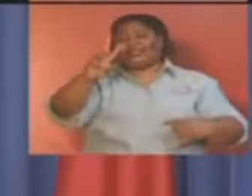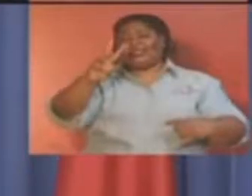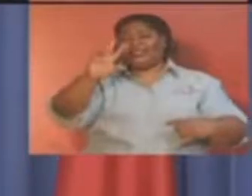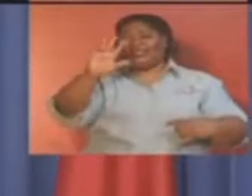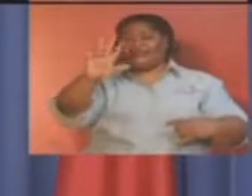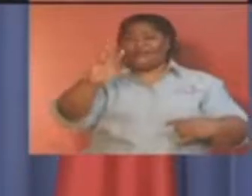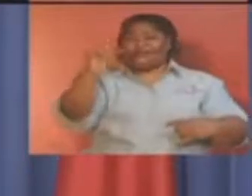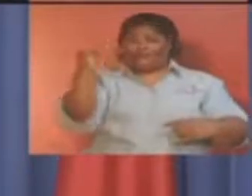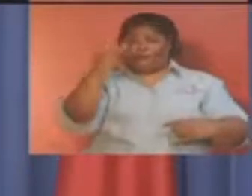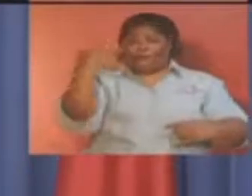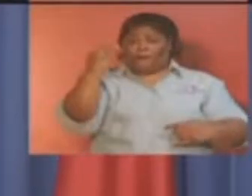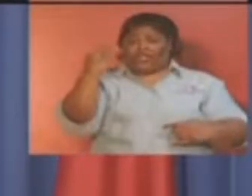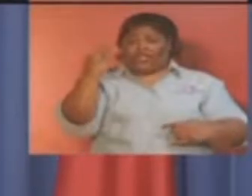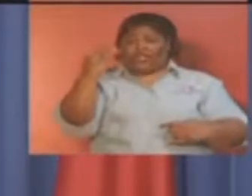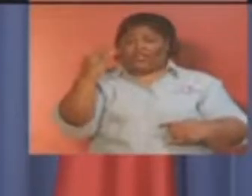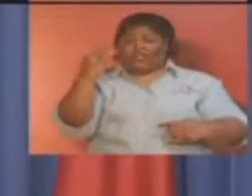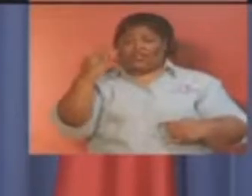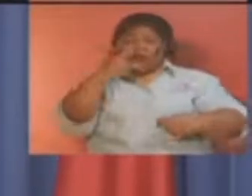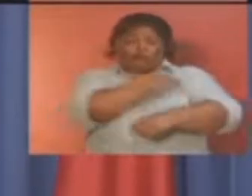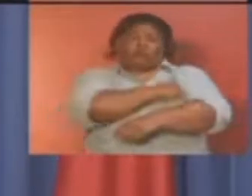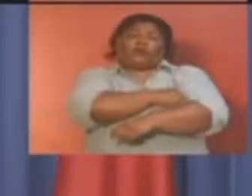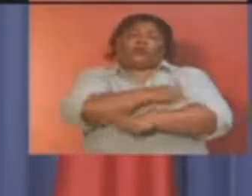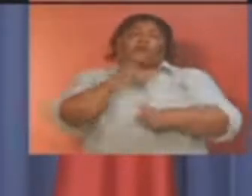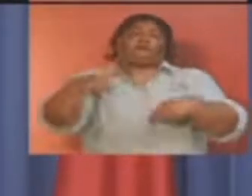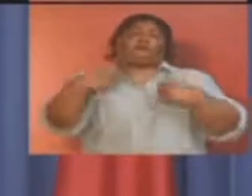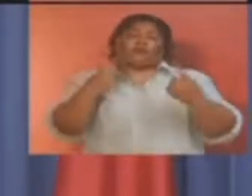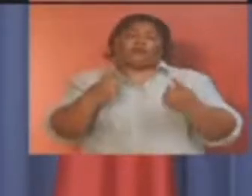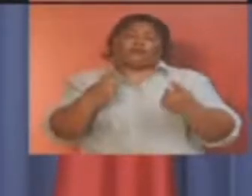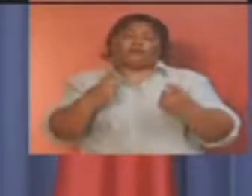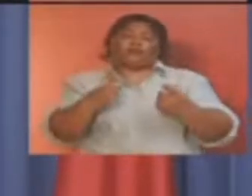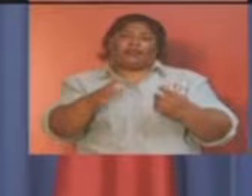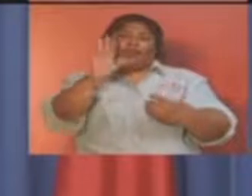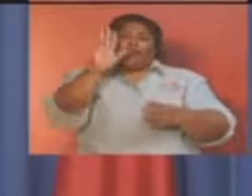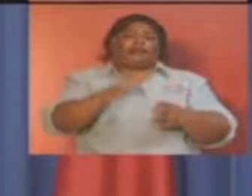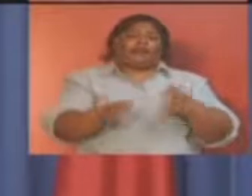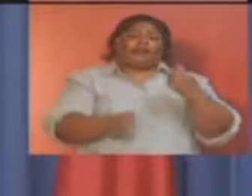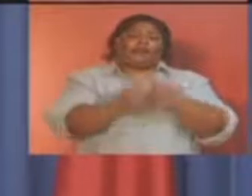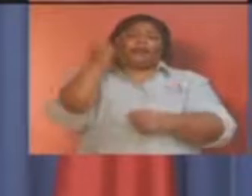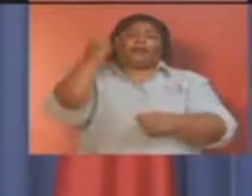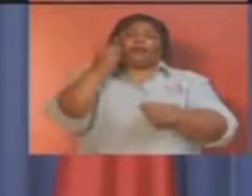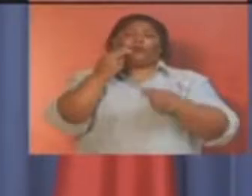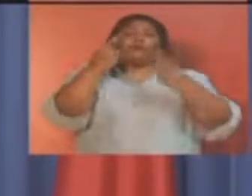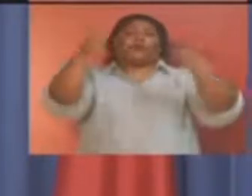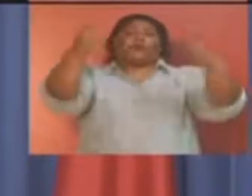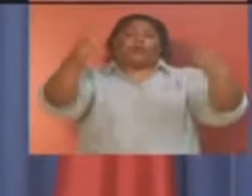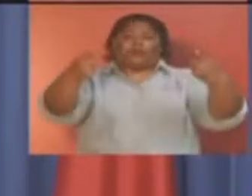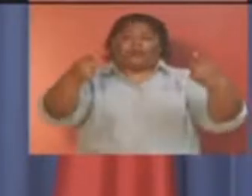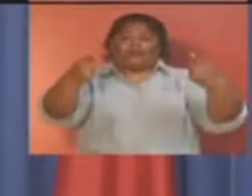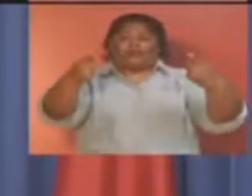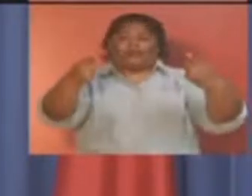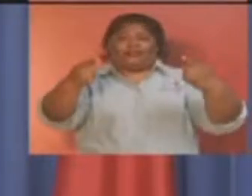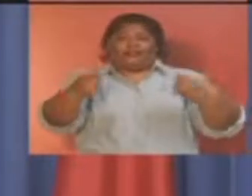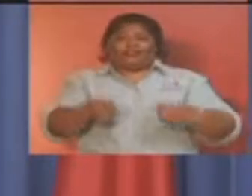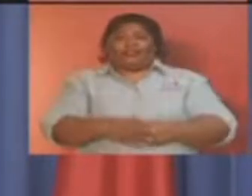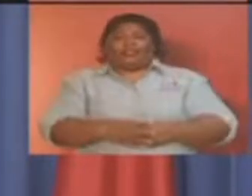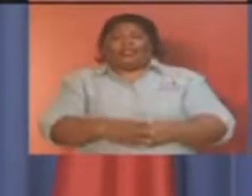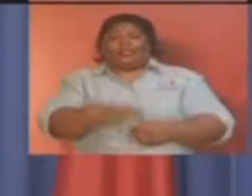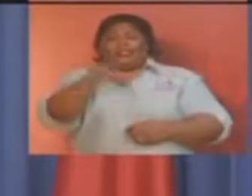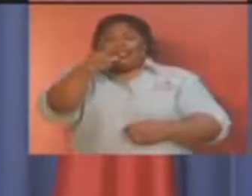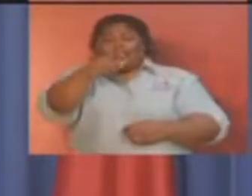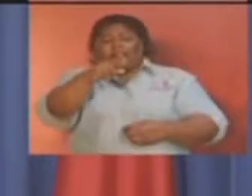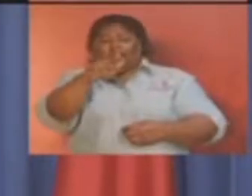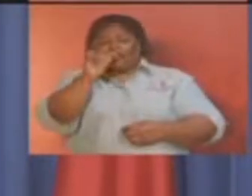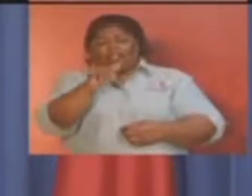far, which is one of the most widely used vaccines around the world, has a very good safety profile, has a very good efficacy